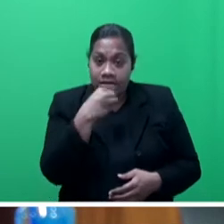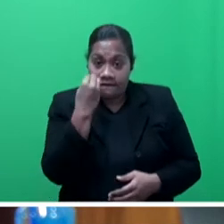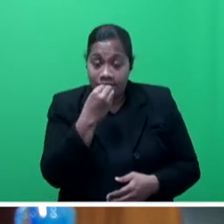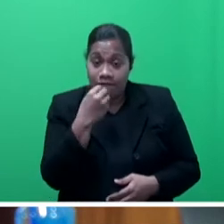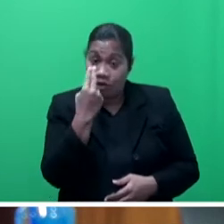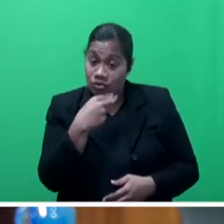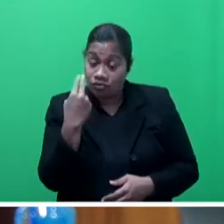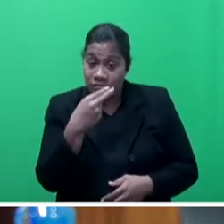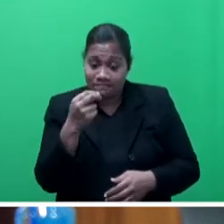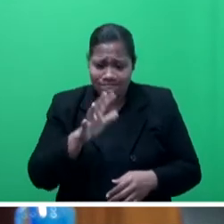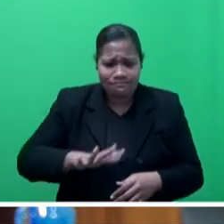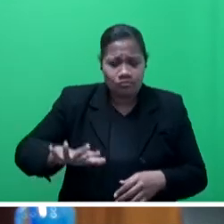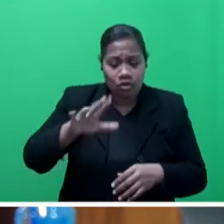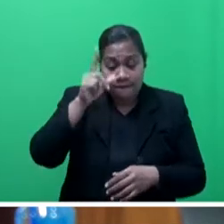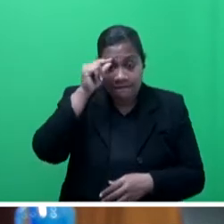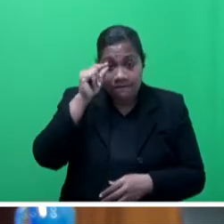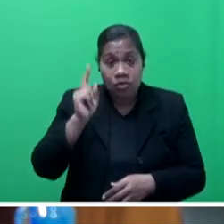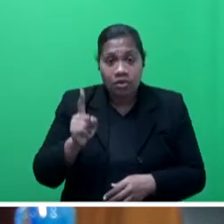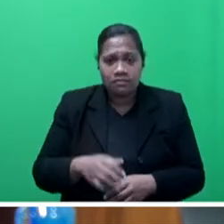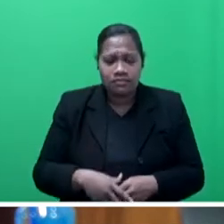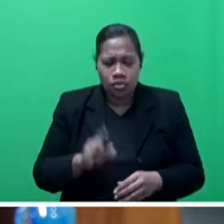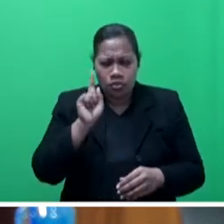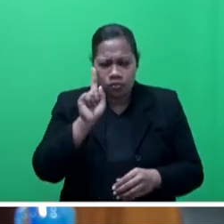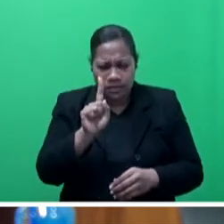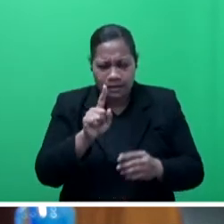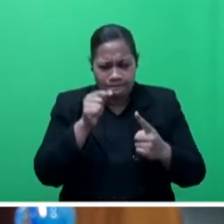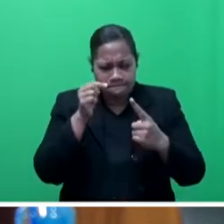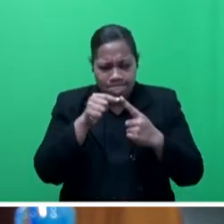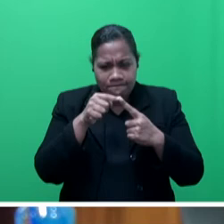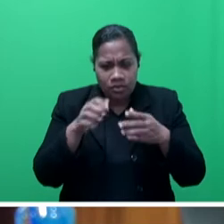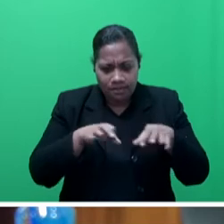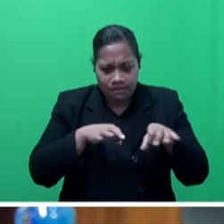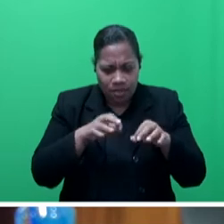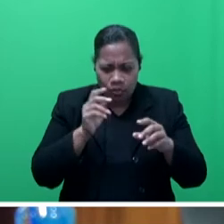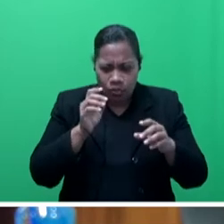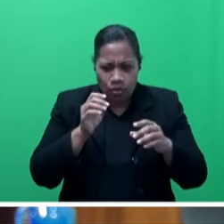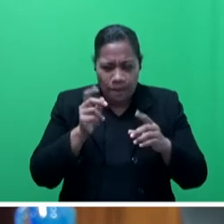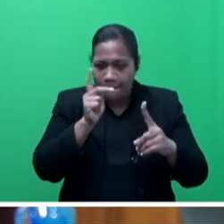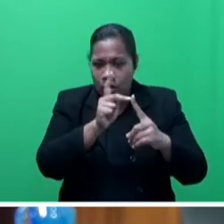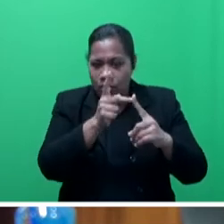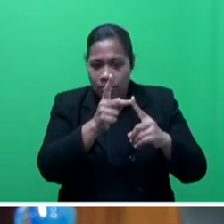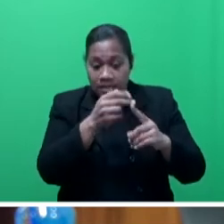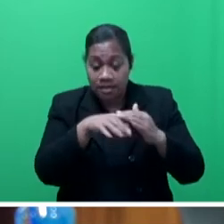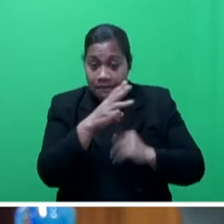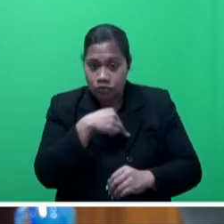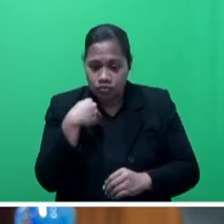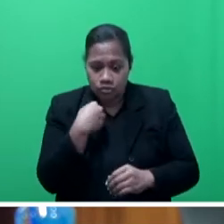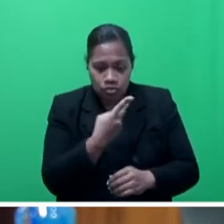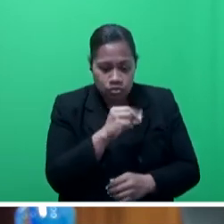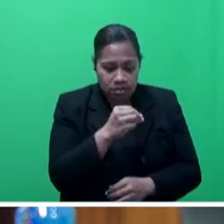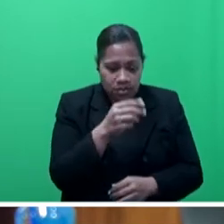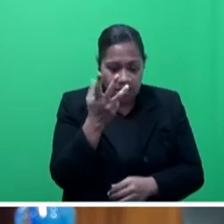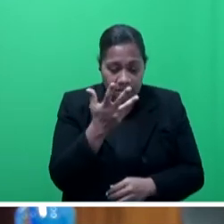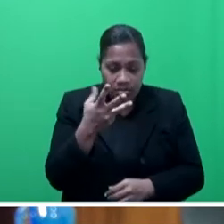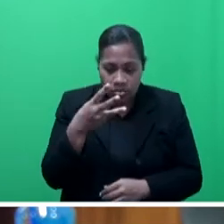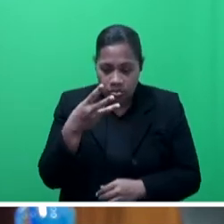all Fijians is one of the key strategic priority in the Ministry's 2019 and 2023 strategic development plan,